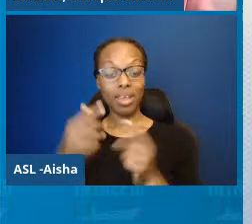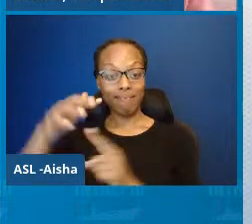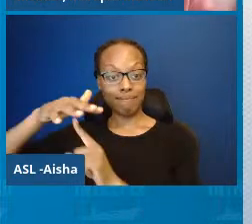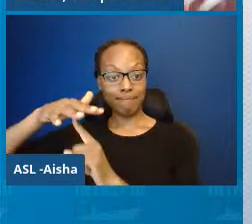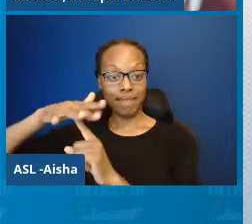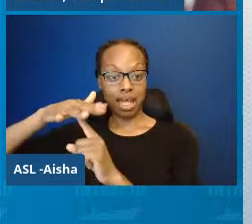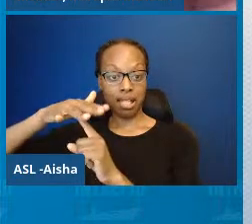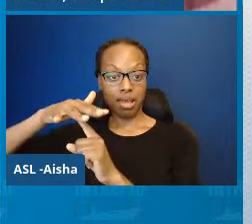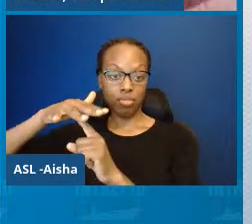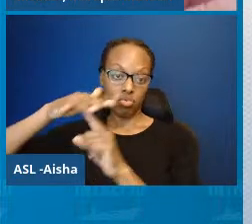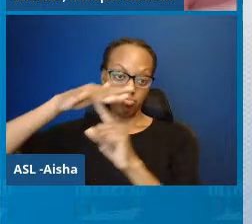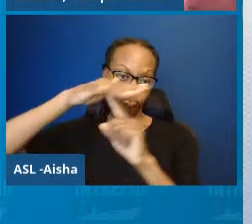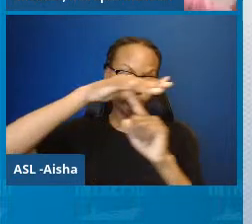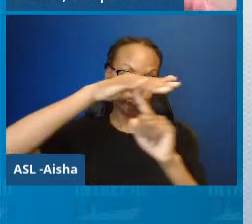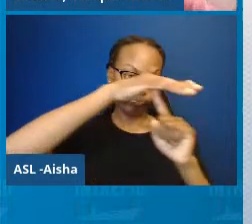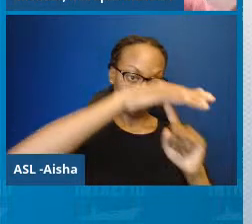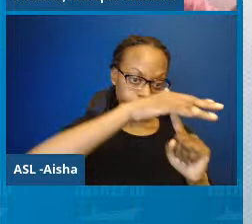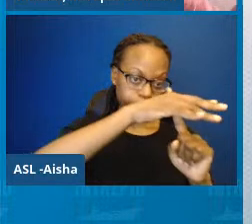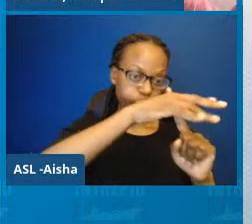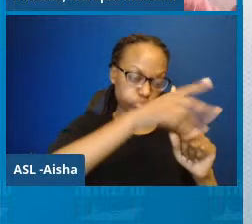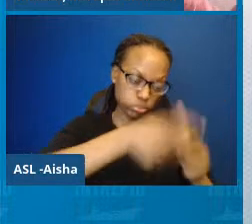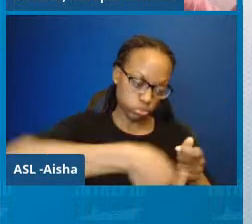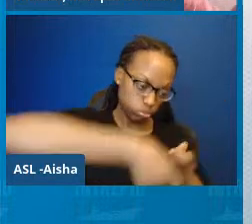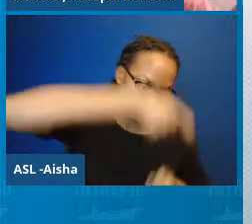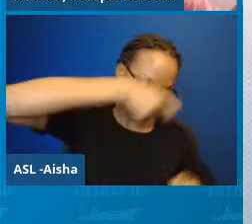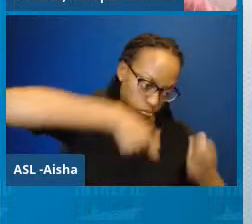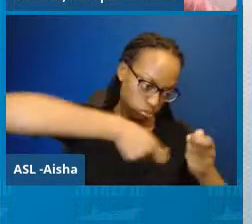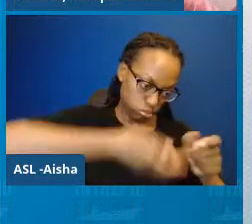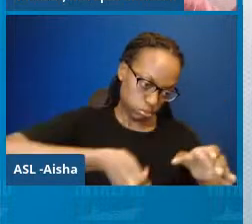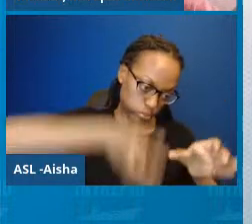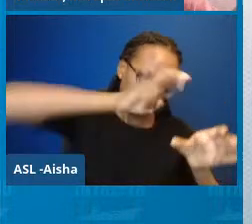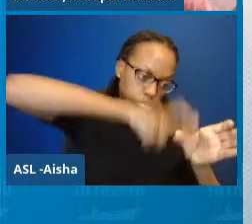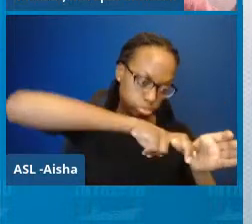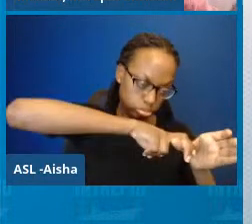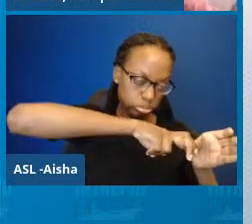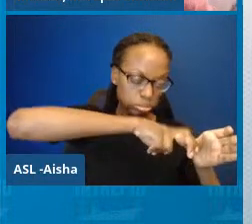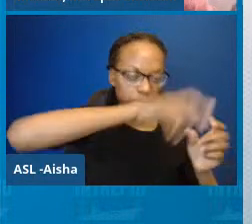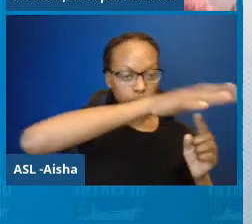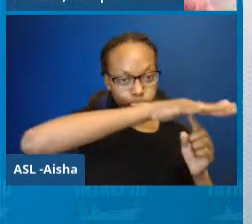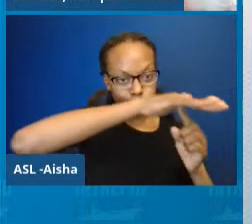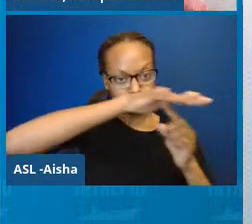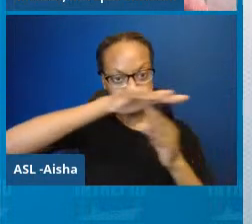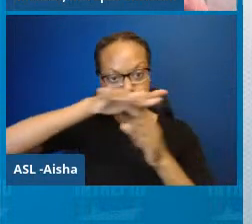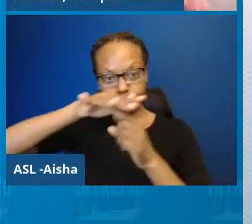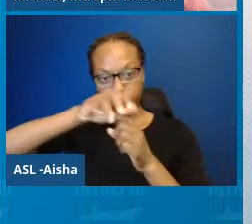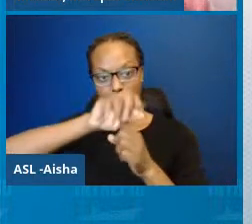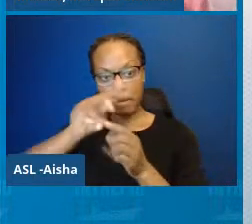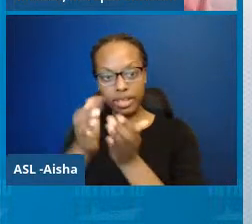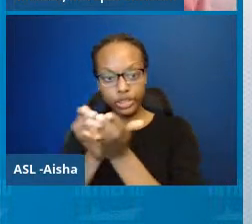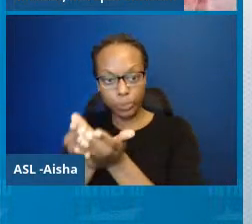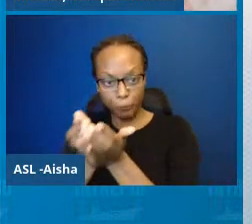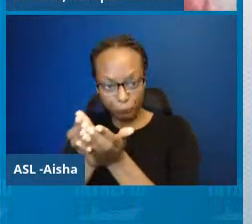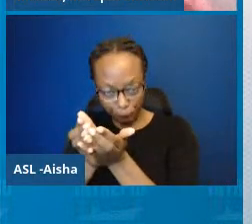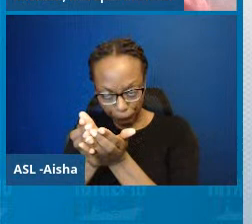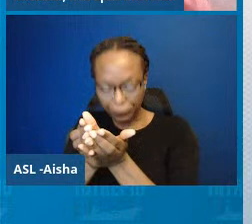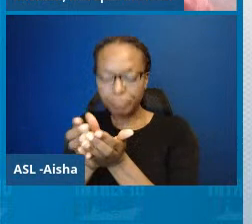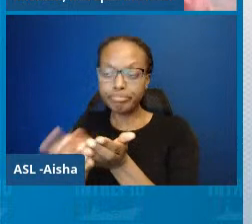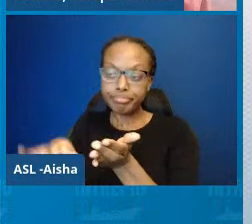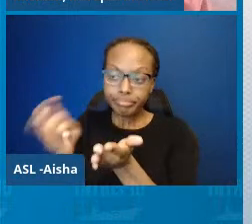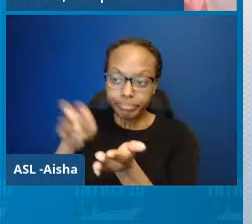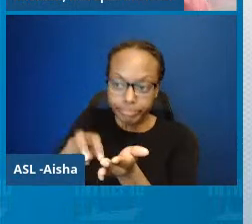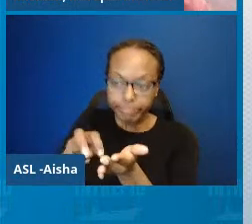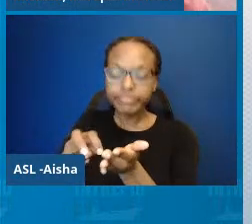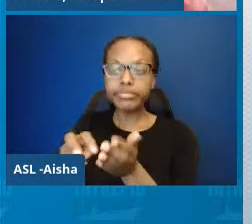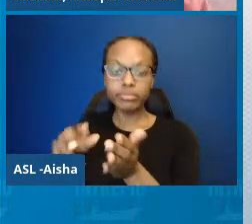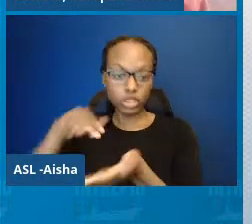retrieve him, lift him back to the ship where he'd be checked out by the doctors, just having an